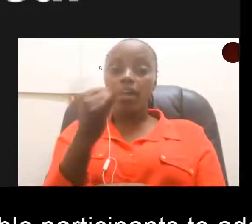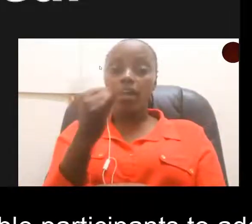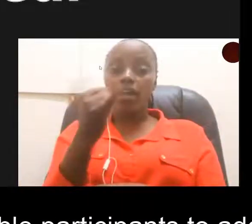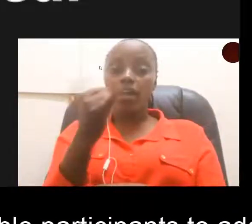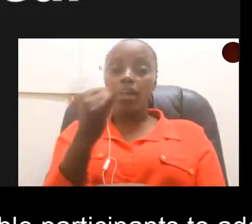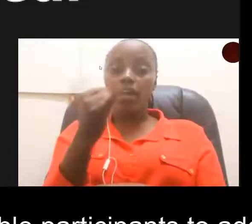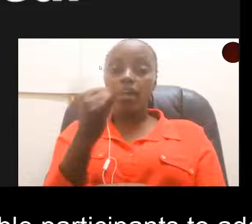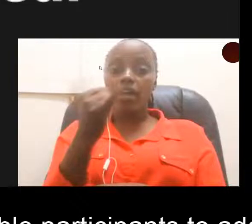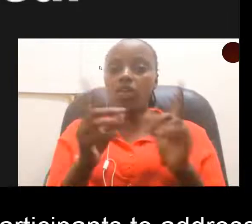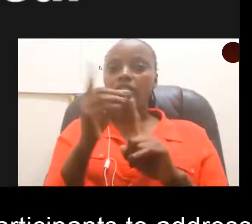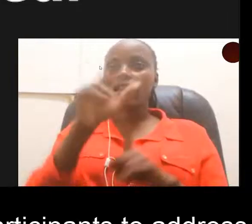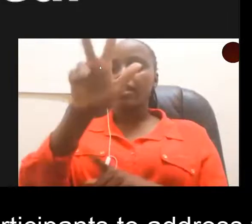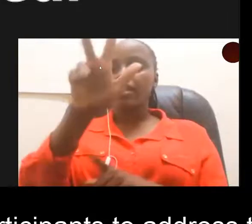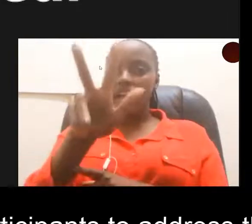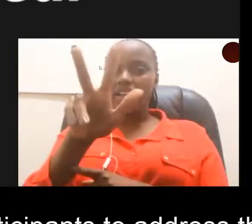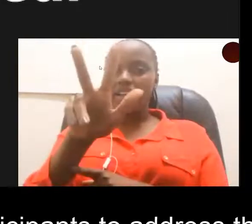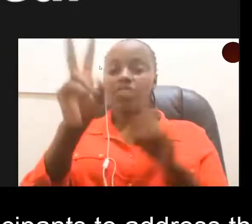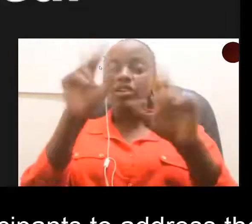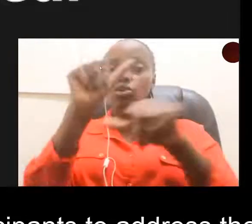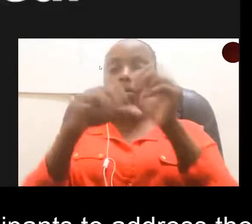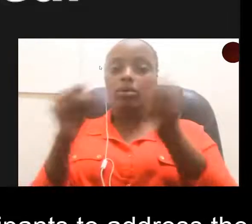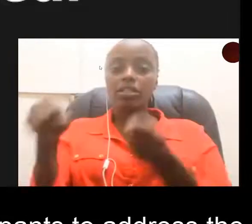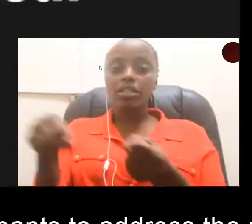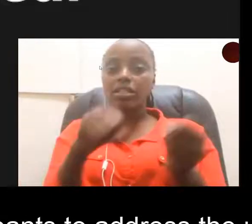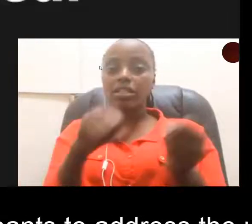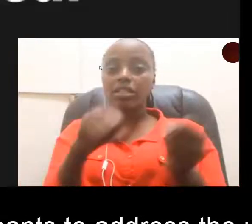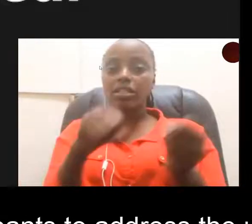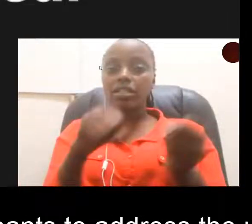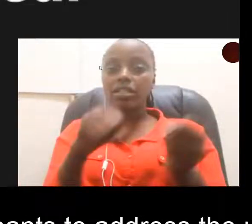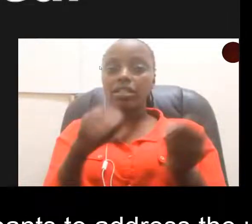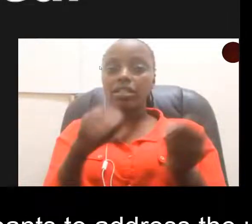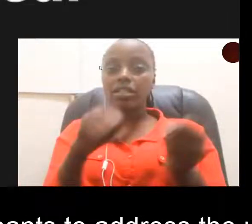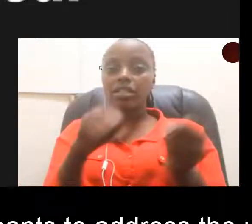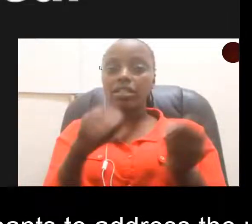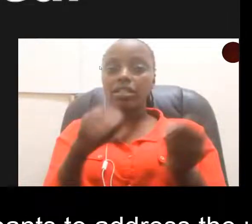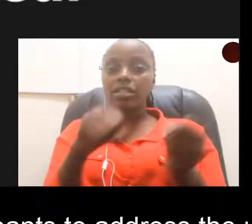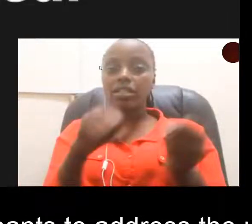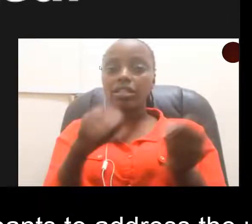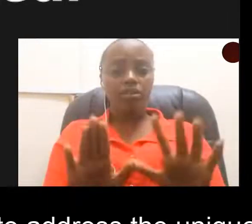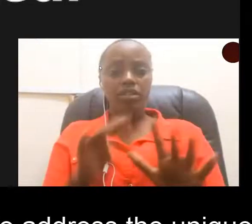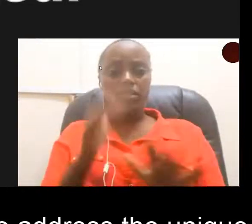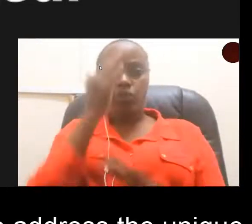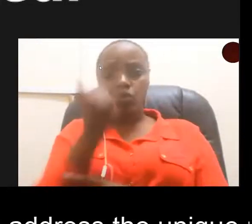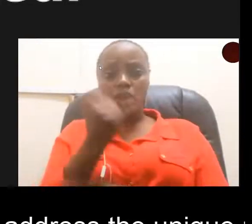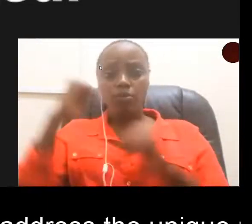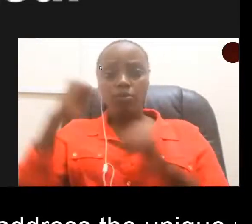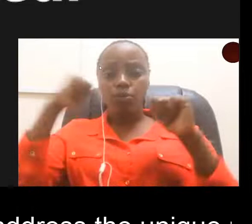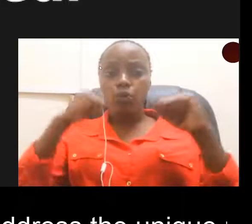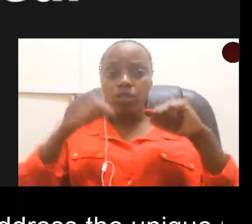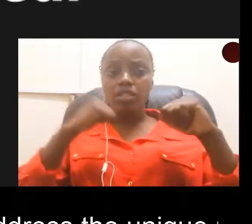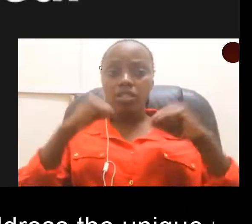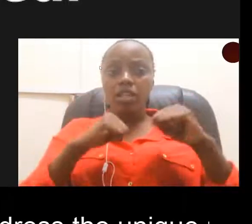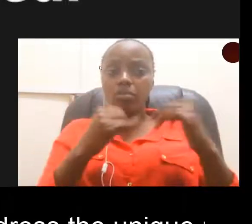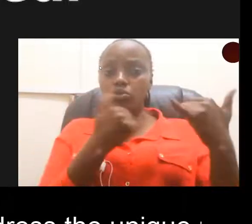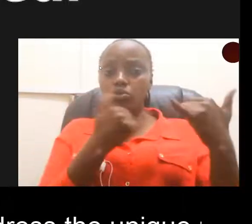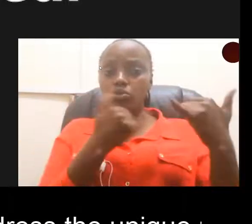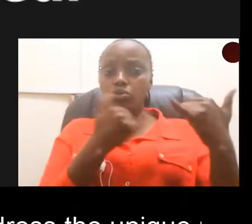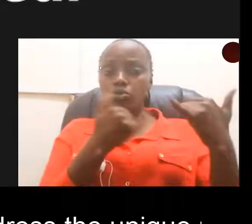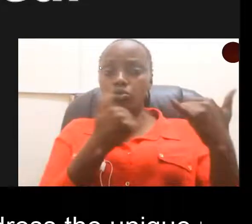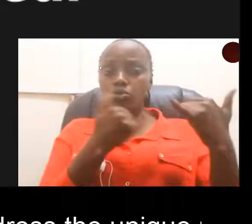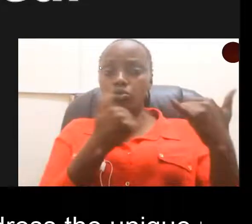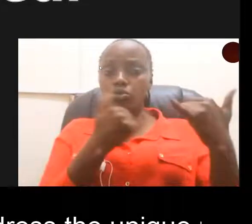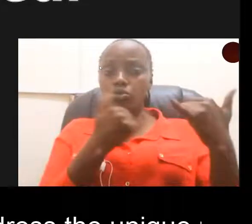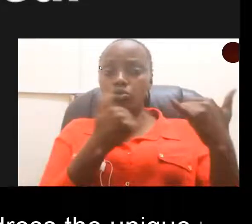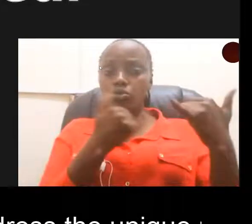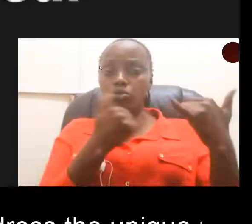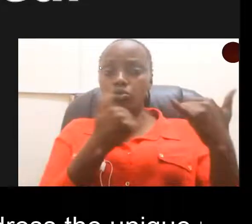3rd, the issue of the strategic direction really is very important, so that we can cement the identity